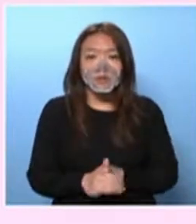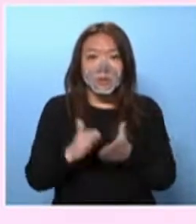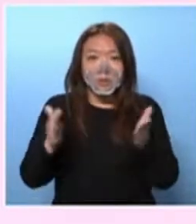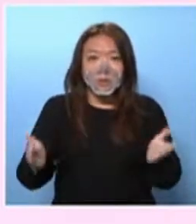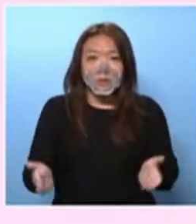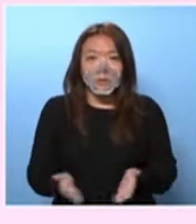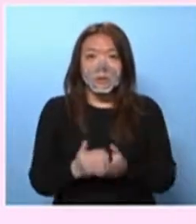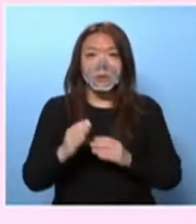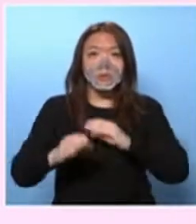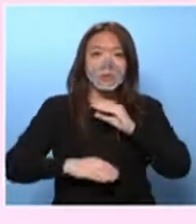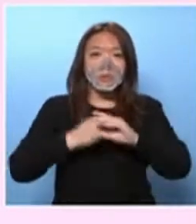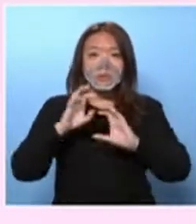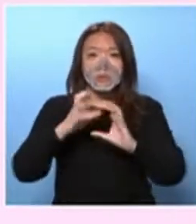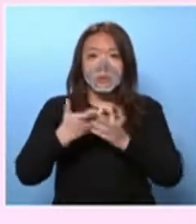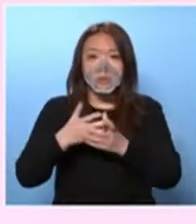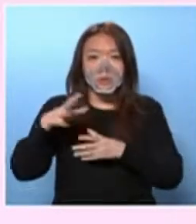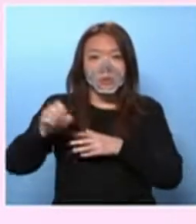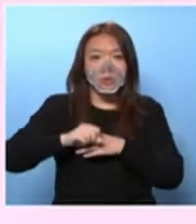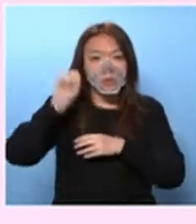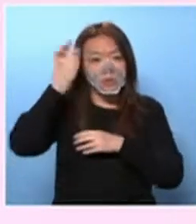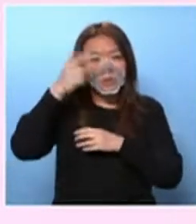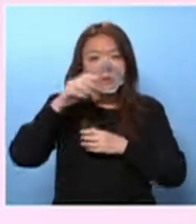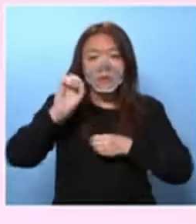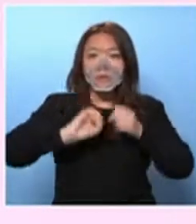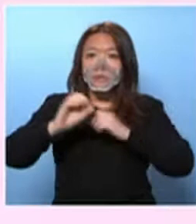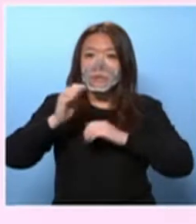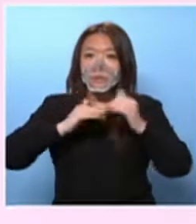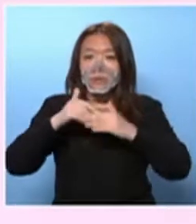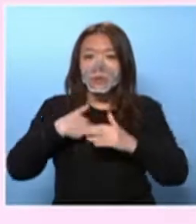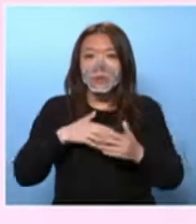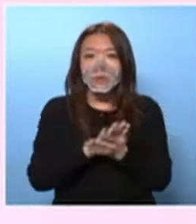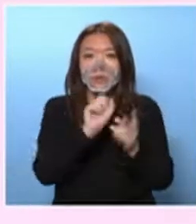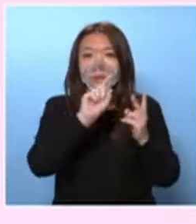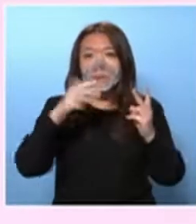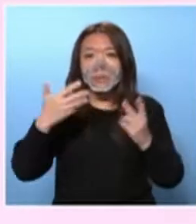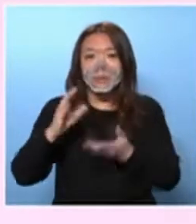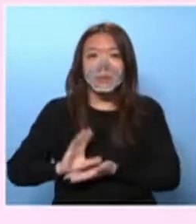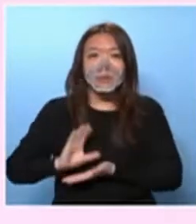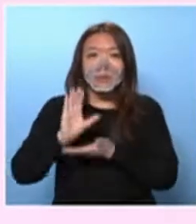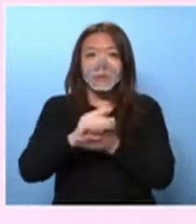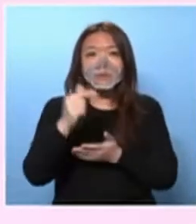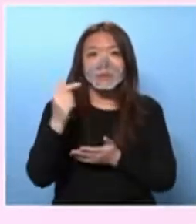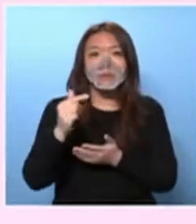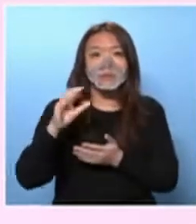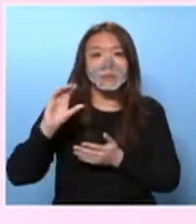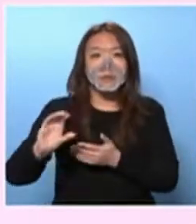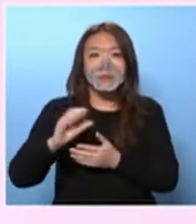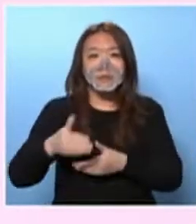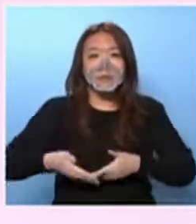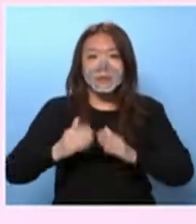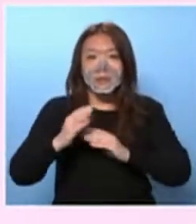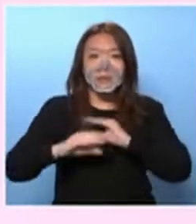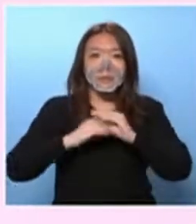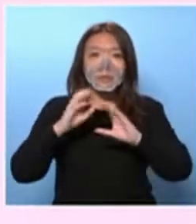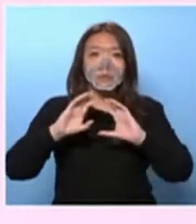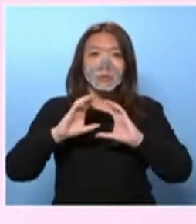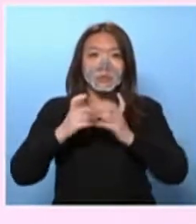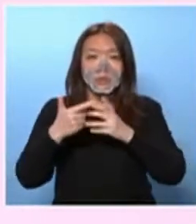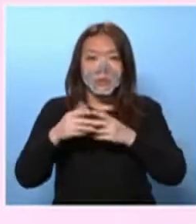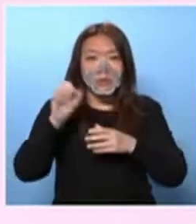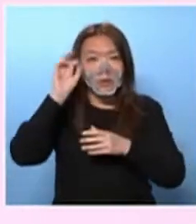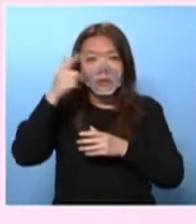year. Promotes the adoption of innovation and technology in the construction industry. I allocated $1 billion in